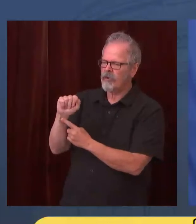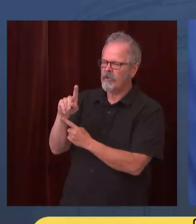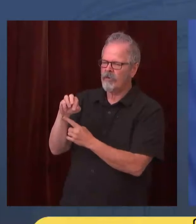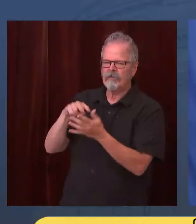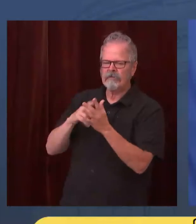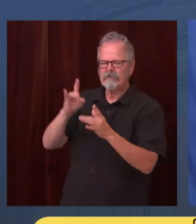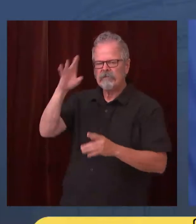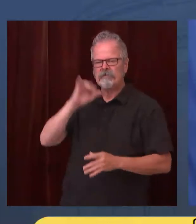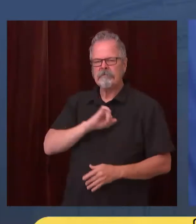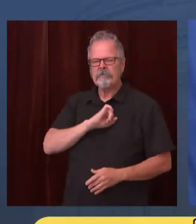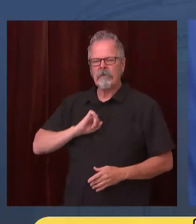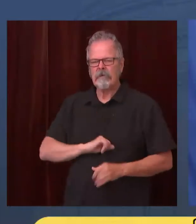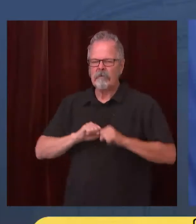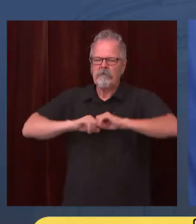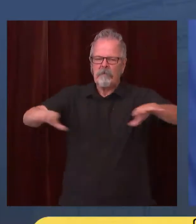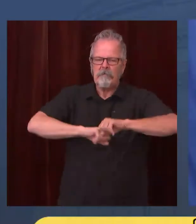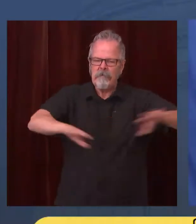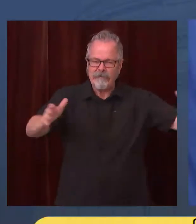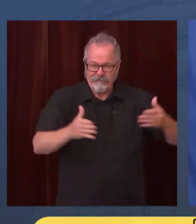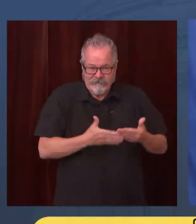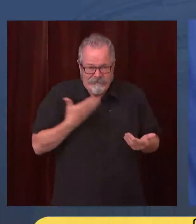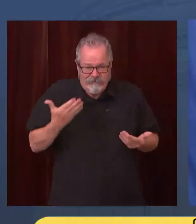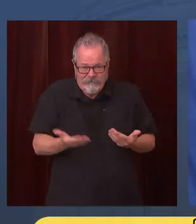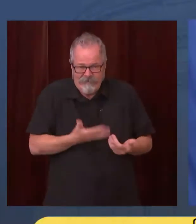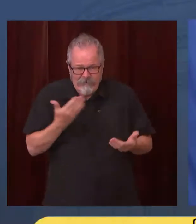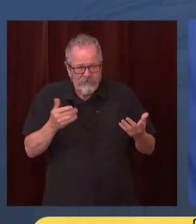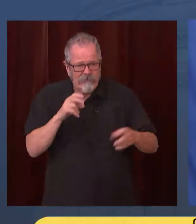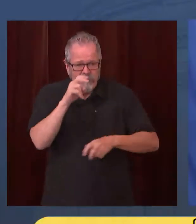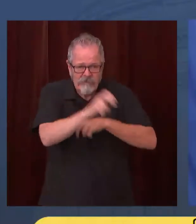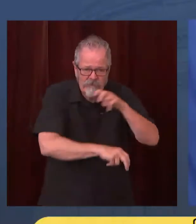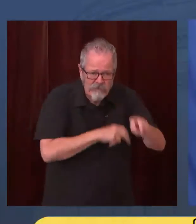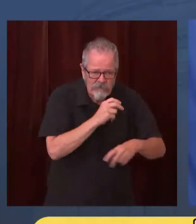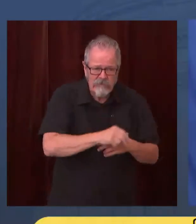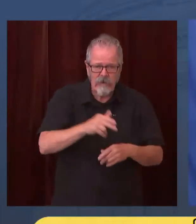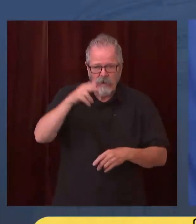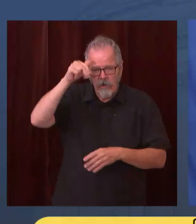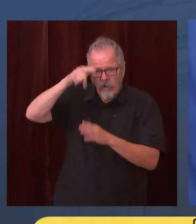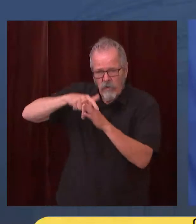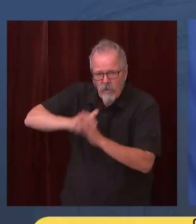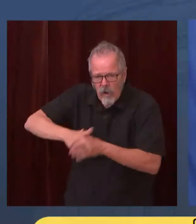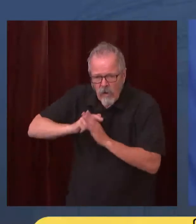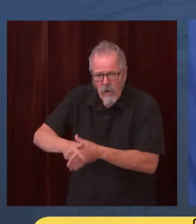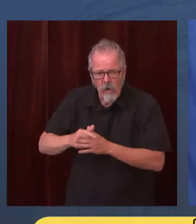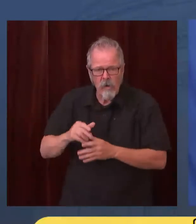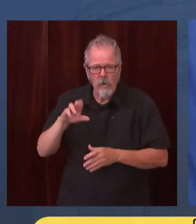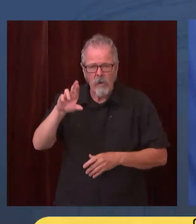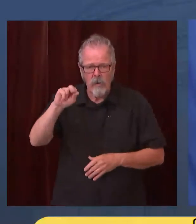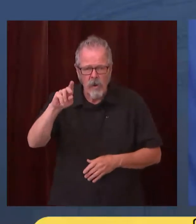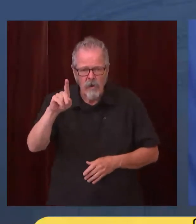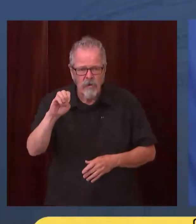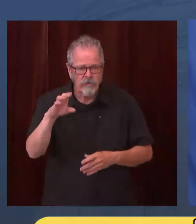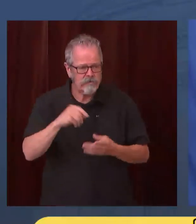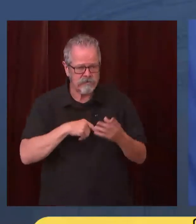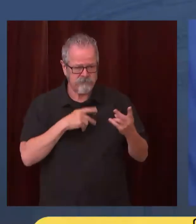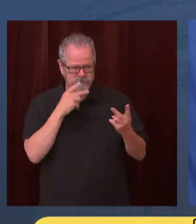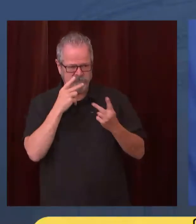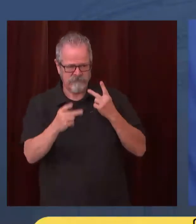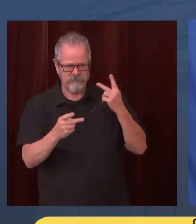governor said, we are needing to require in these large events people to wear face